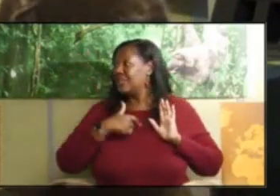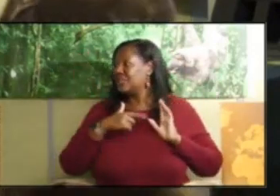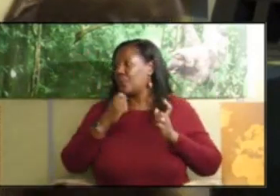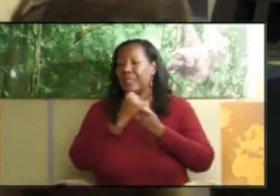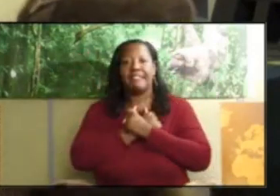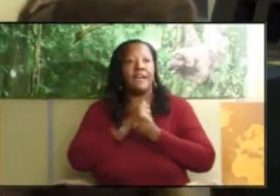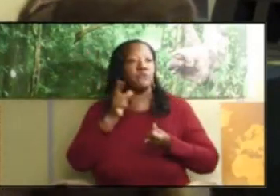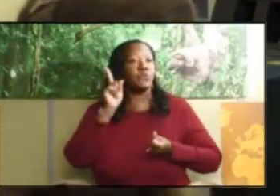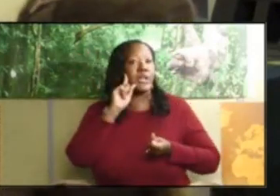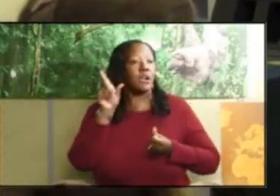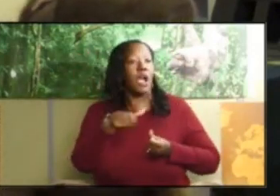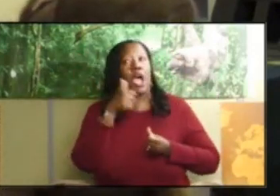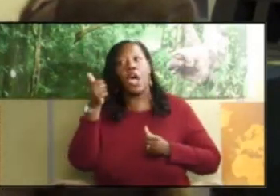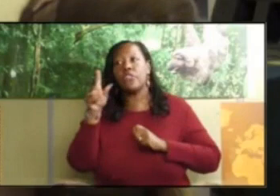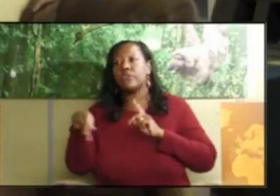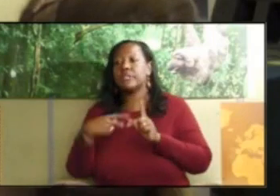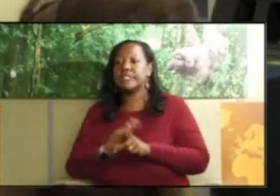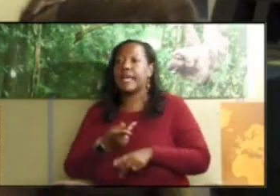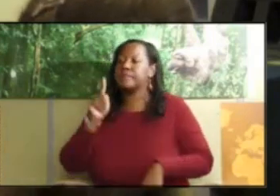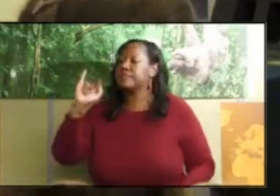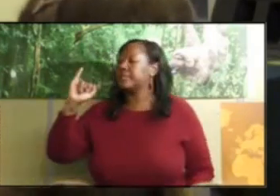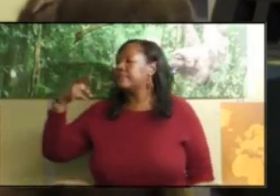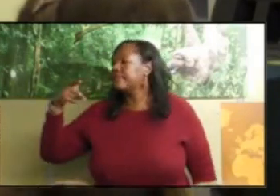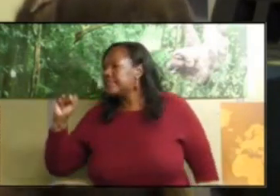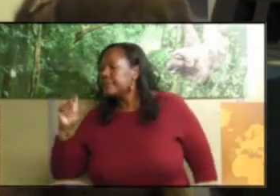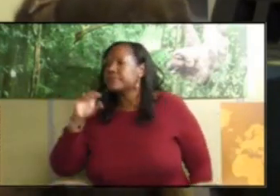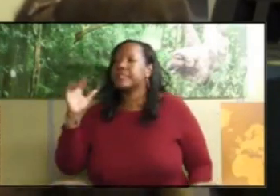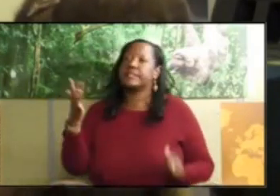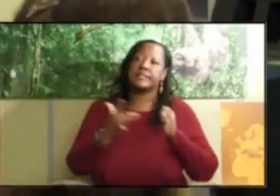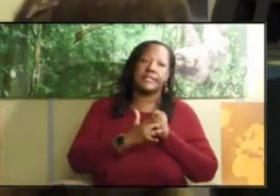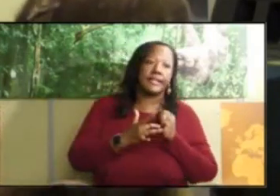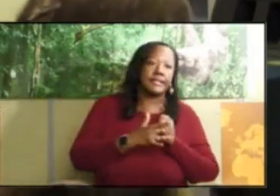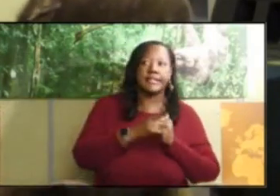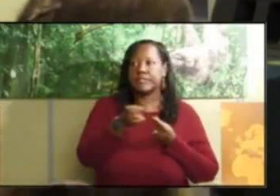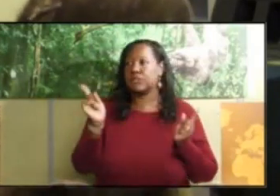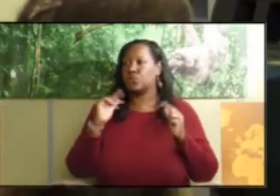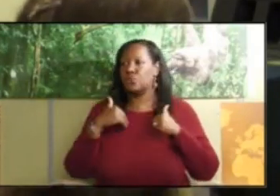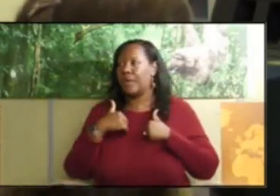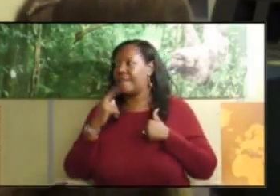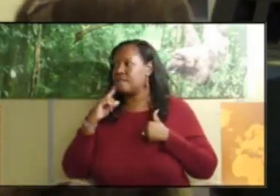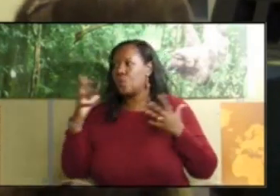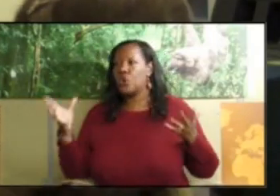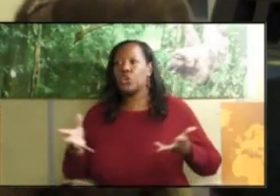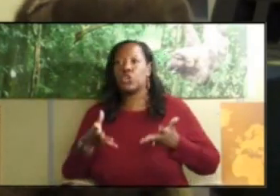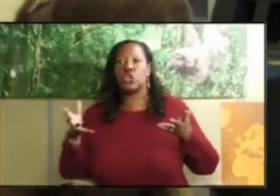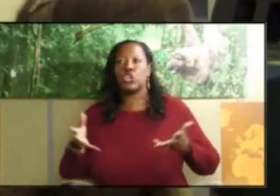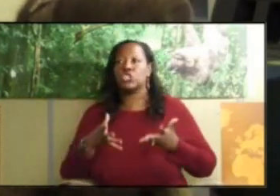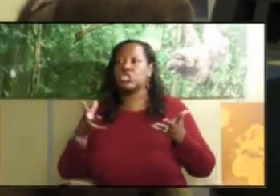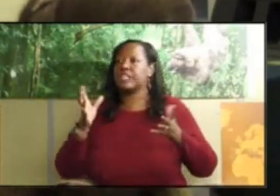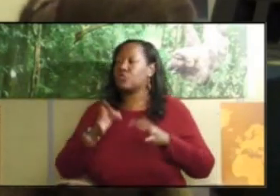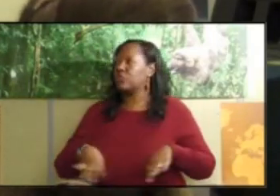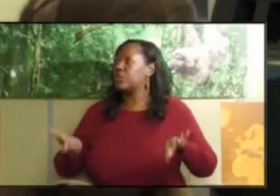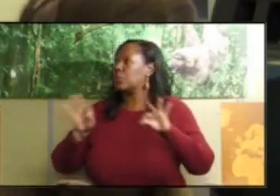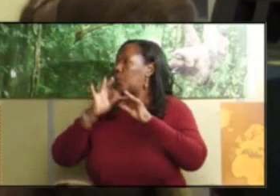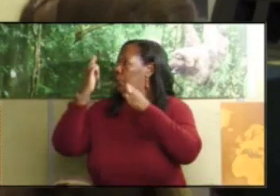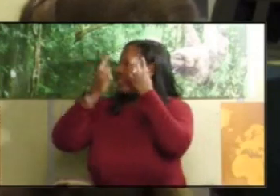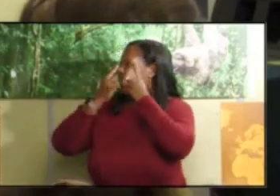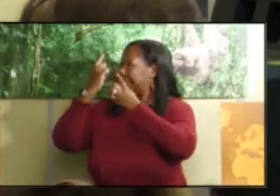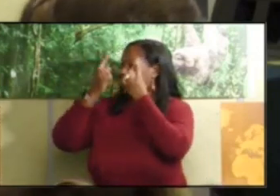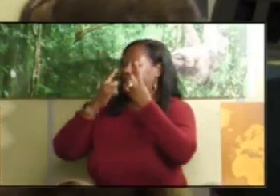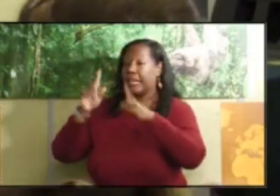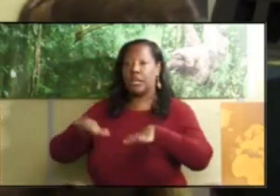other kinds of tips and techniques you guys have for encouraging critical thinking. Does anyone have any